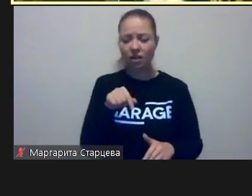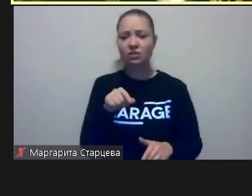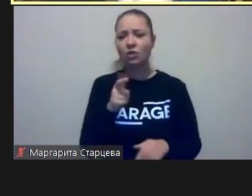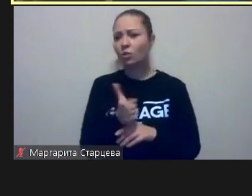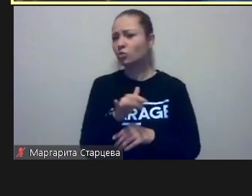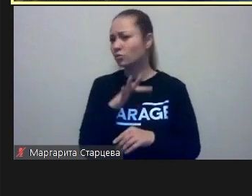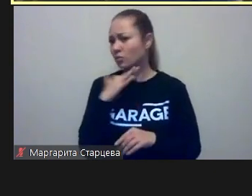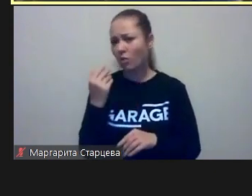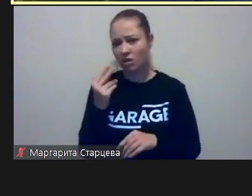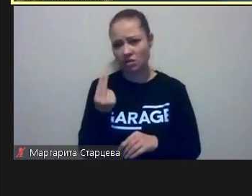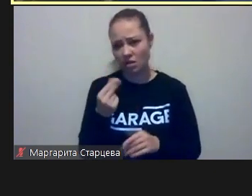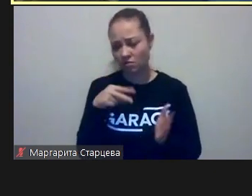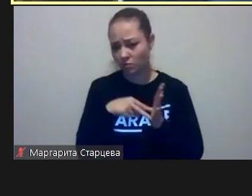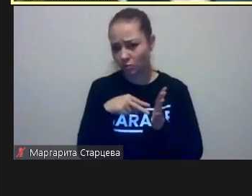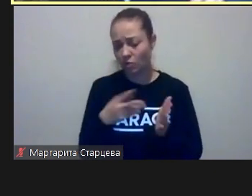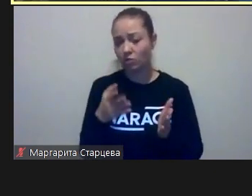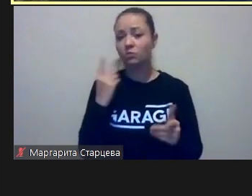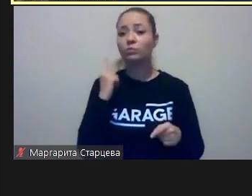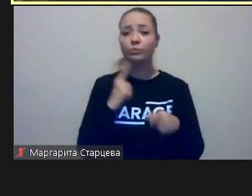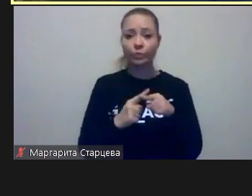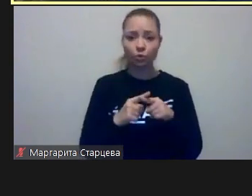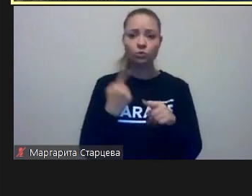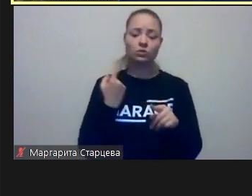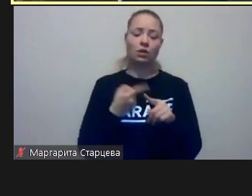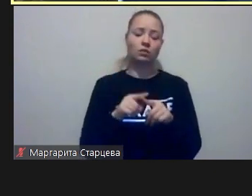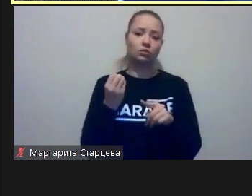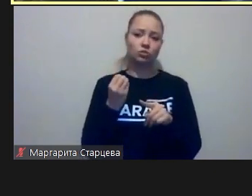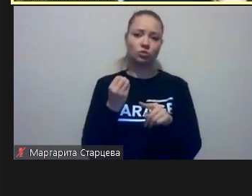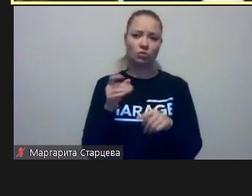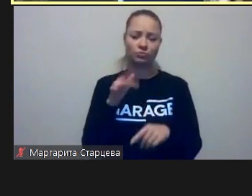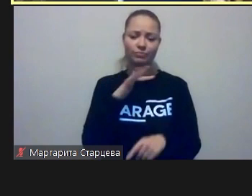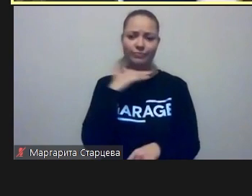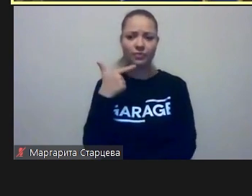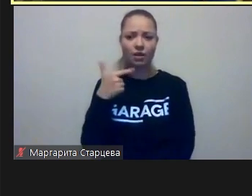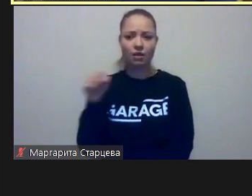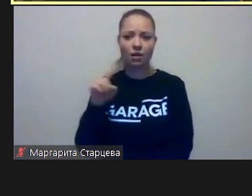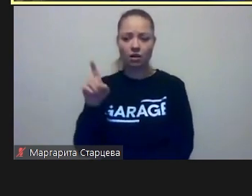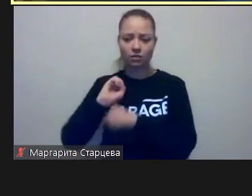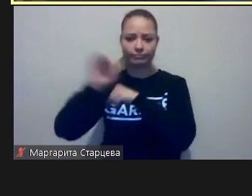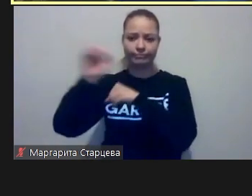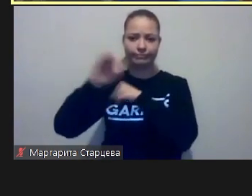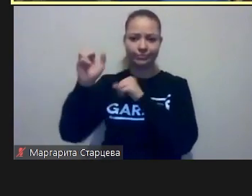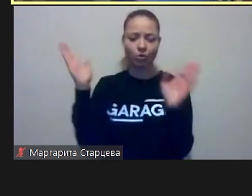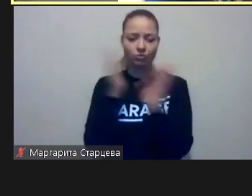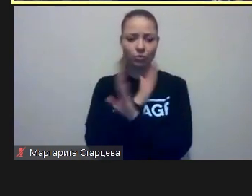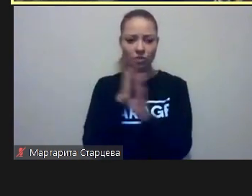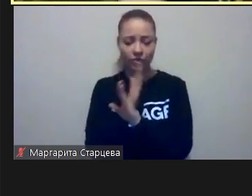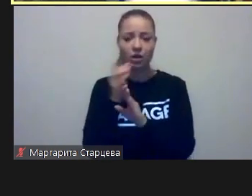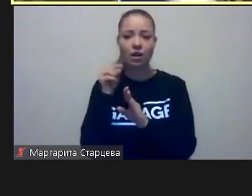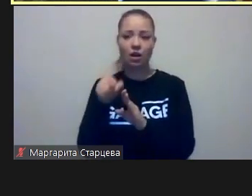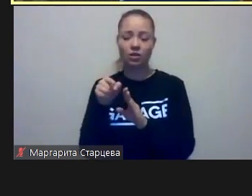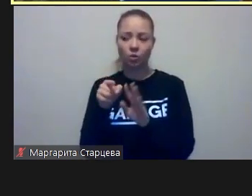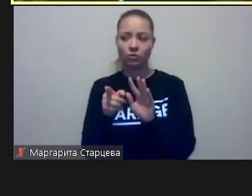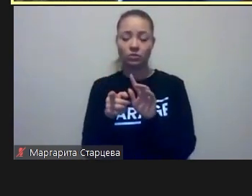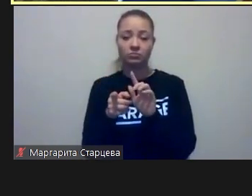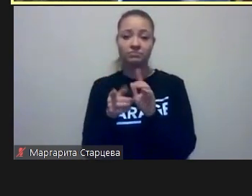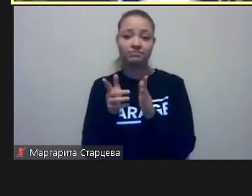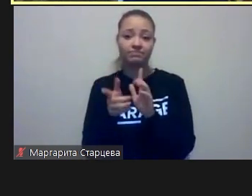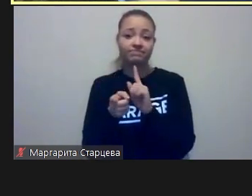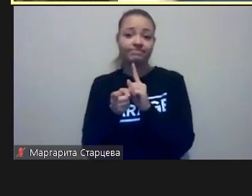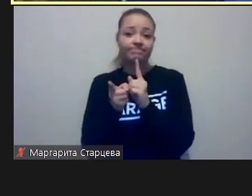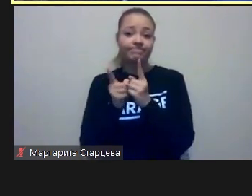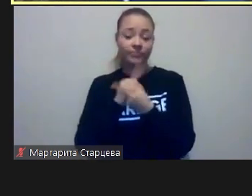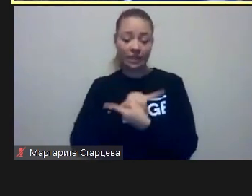climate, is kind of, it's different. They are not these straight lines. It's a